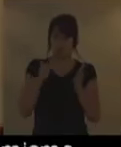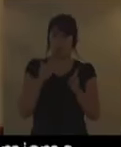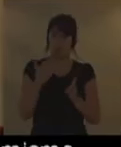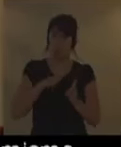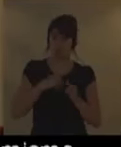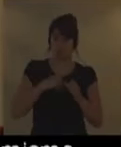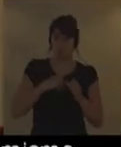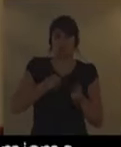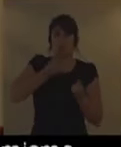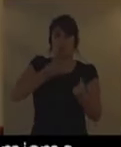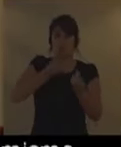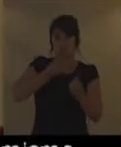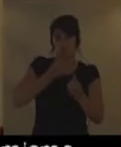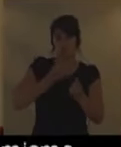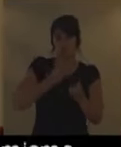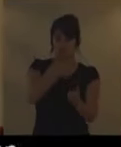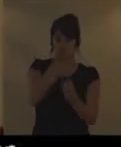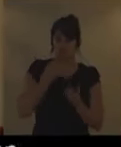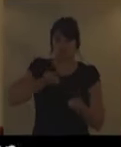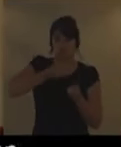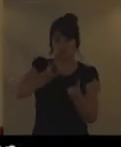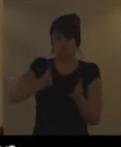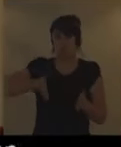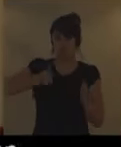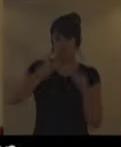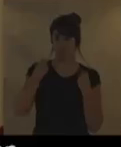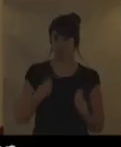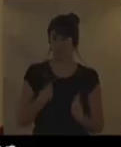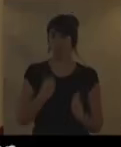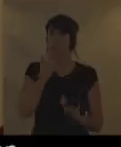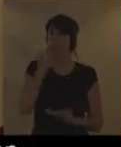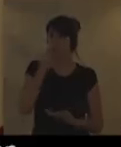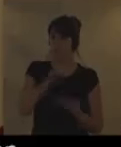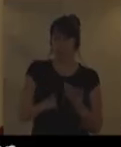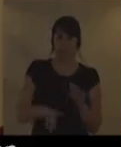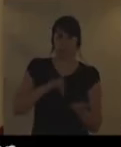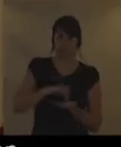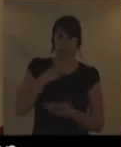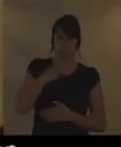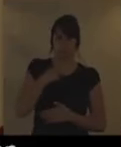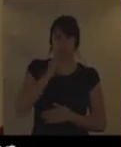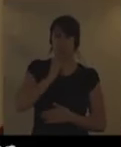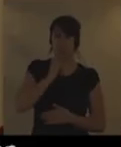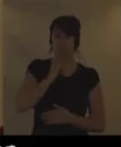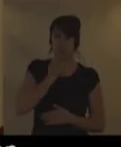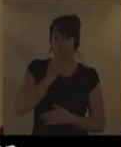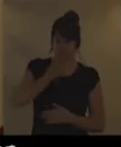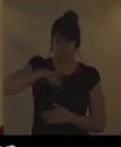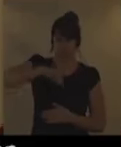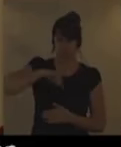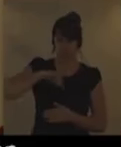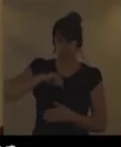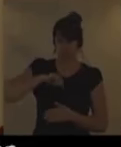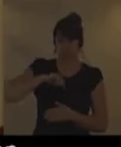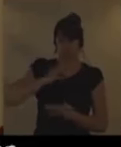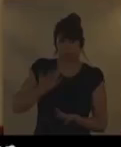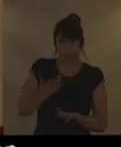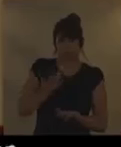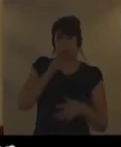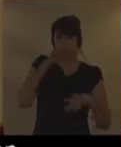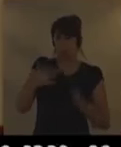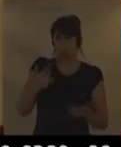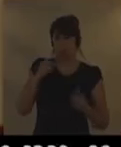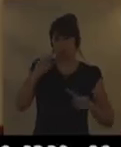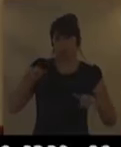the language, and in our case, this language is the French Sign Language. That